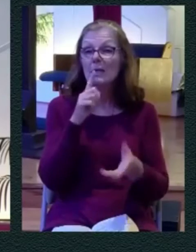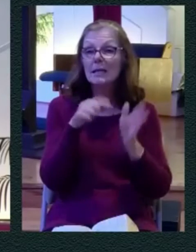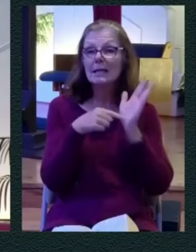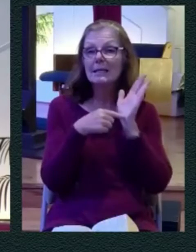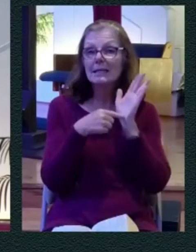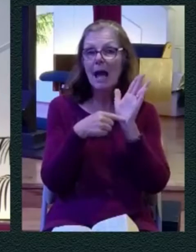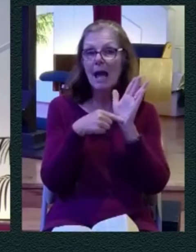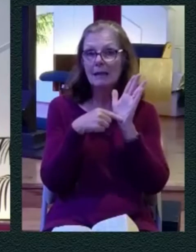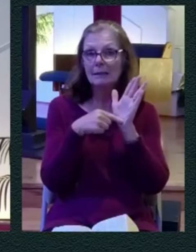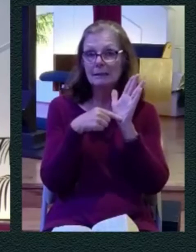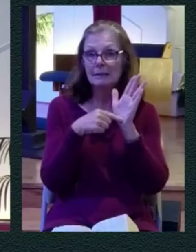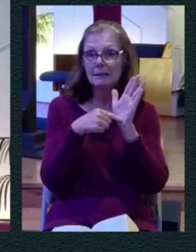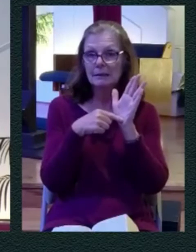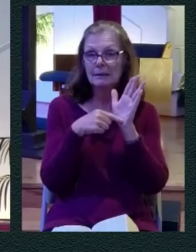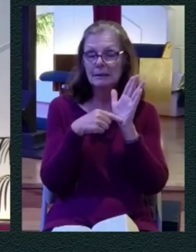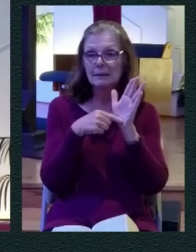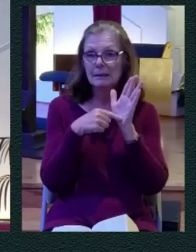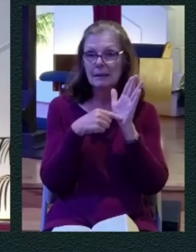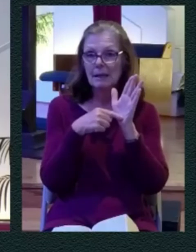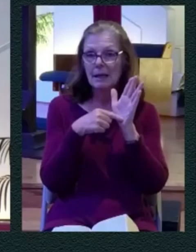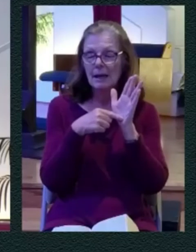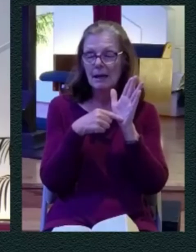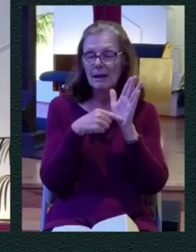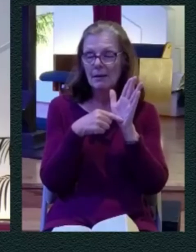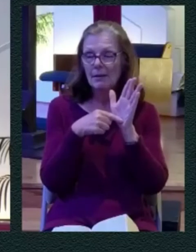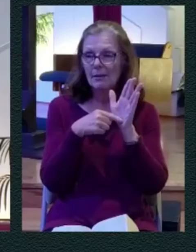covenant curses.